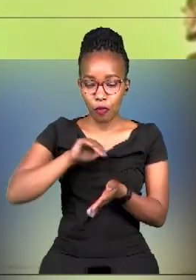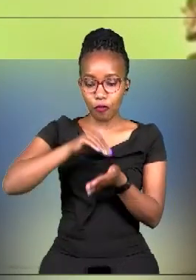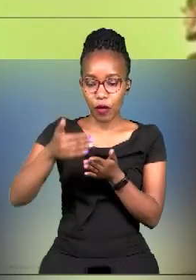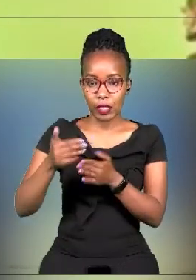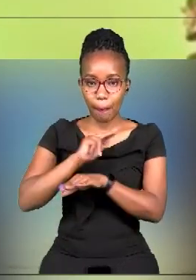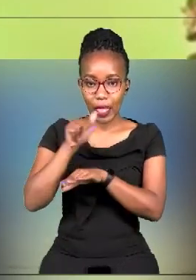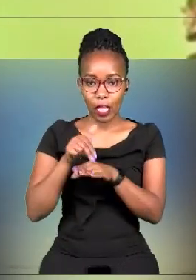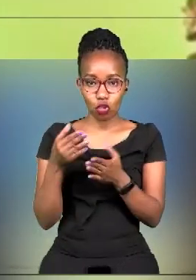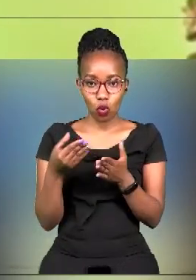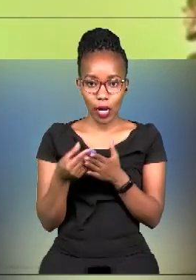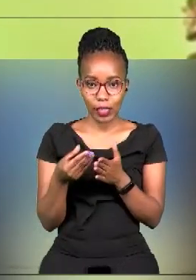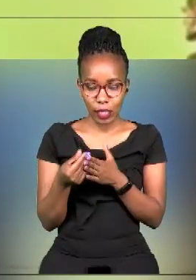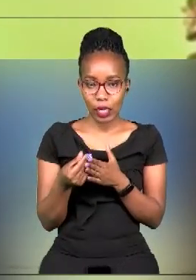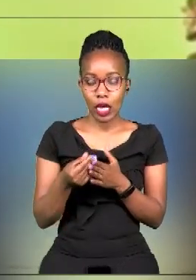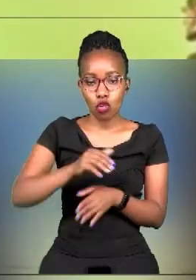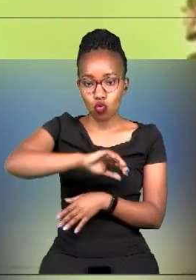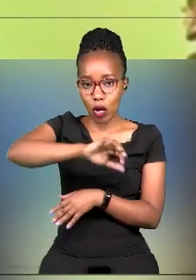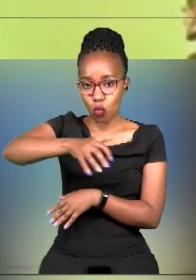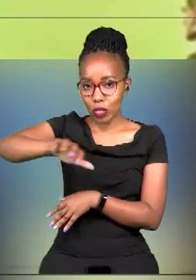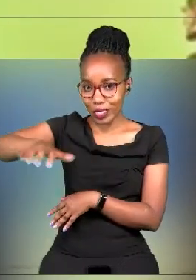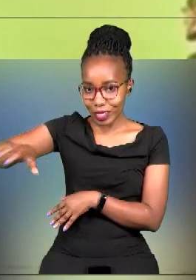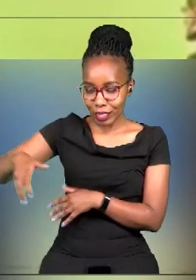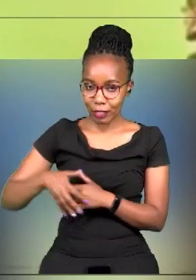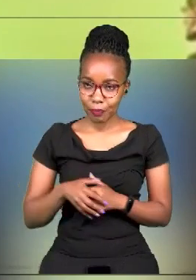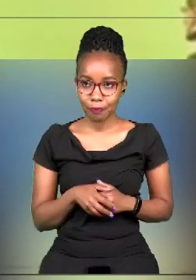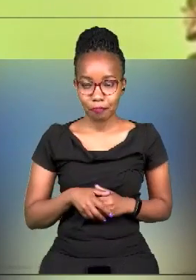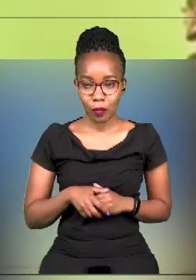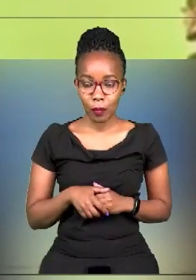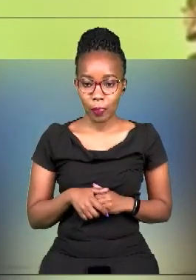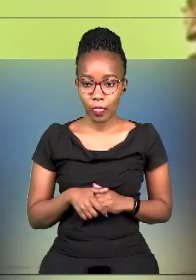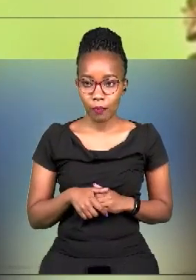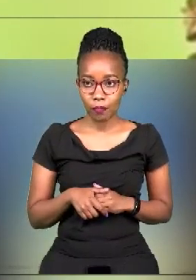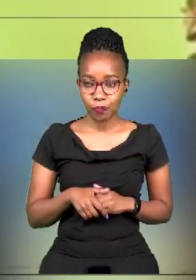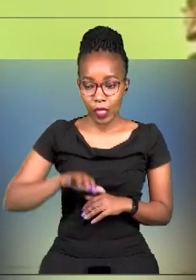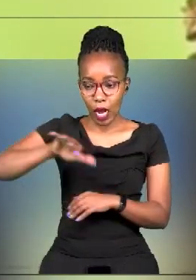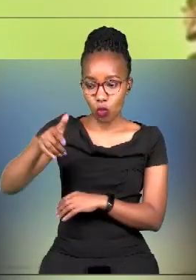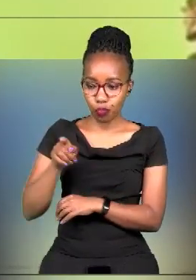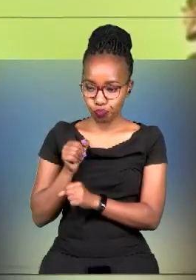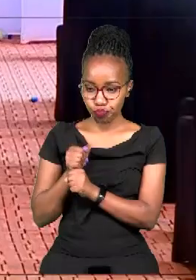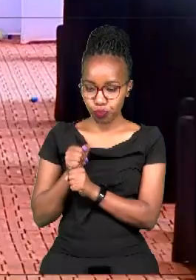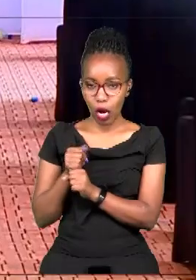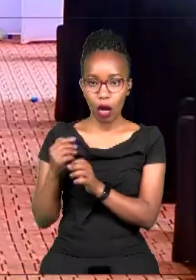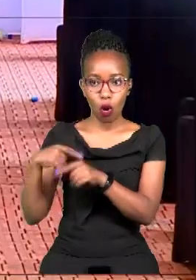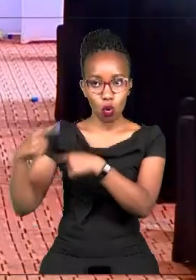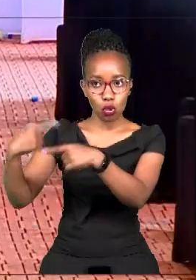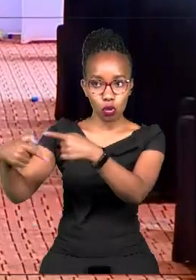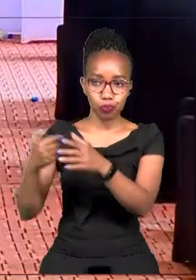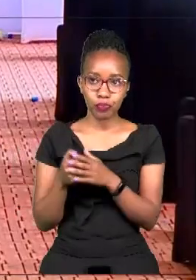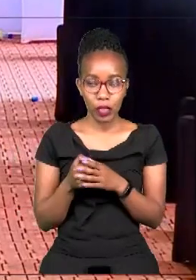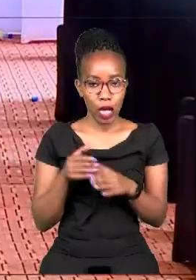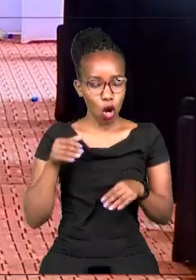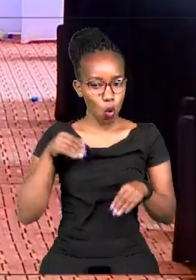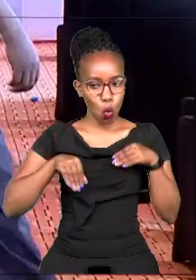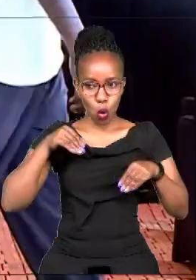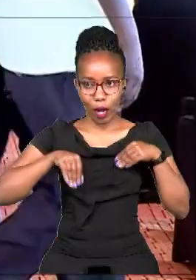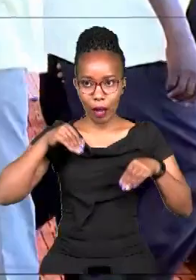National Treasury to counties, if counties are to operate efficiently. The corruption menace,